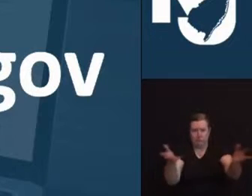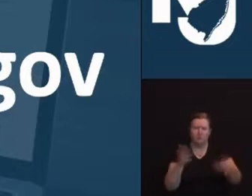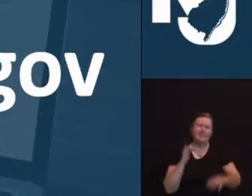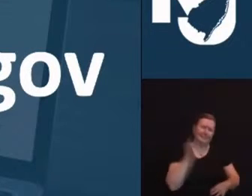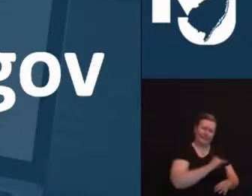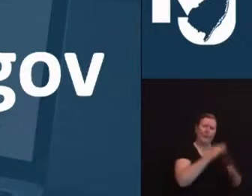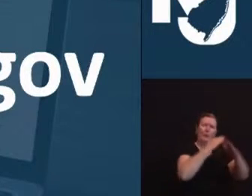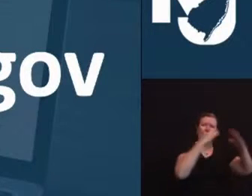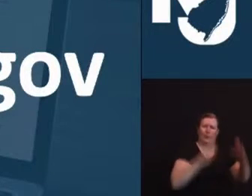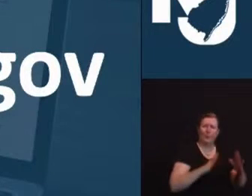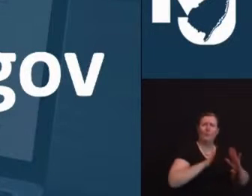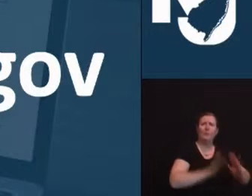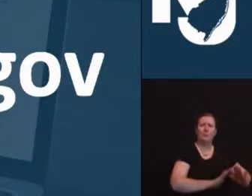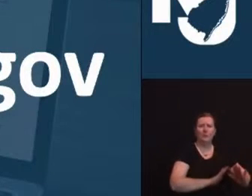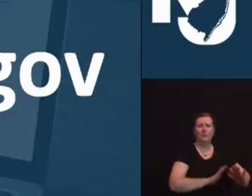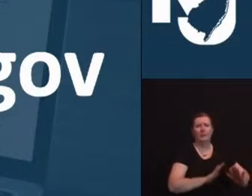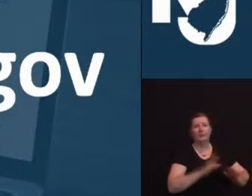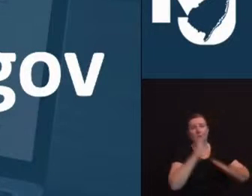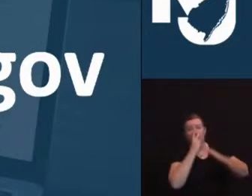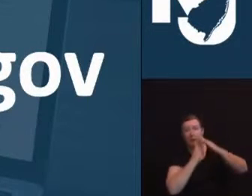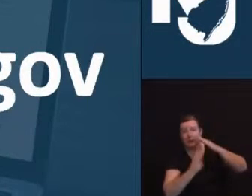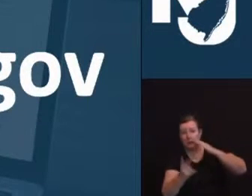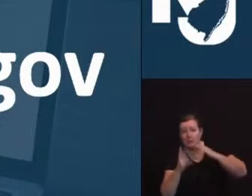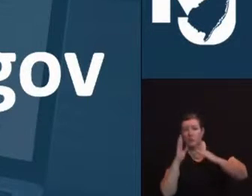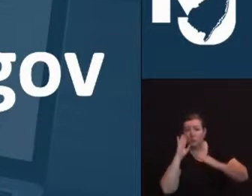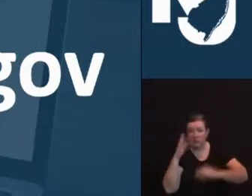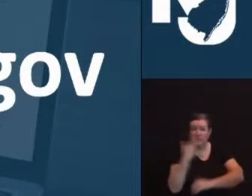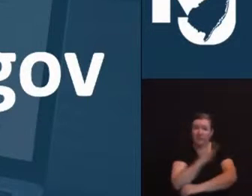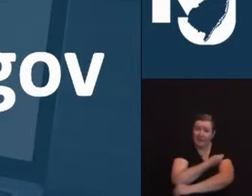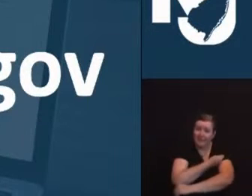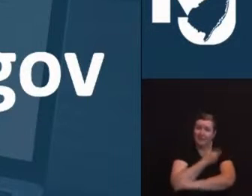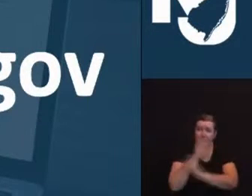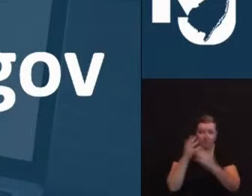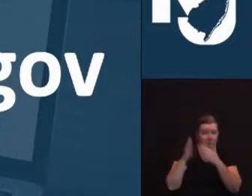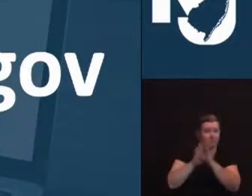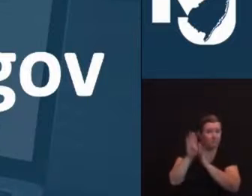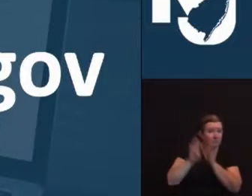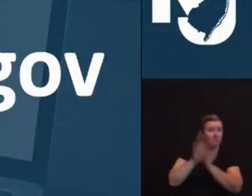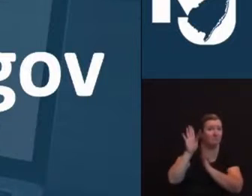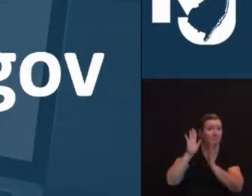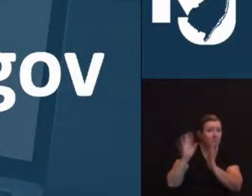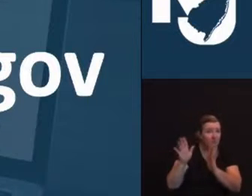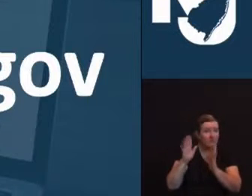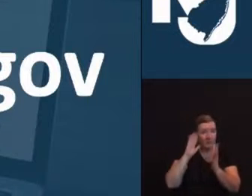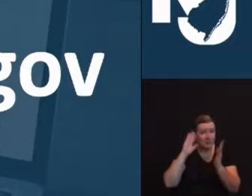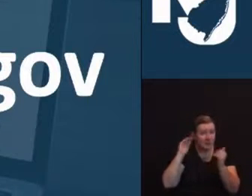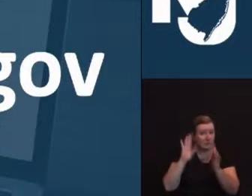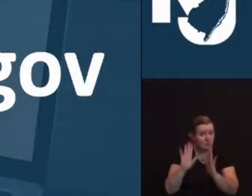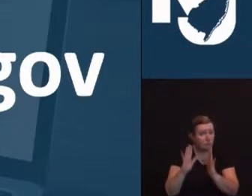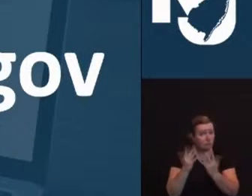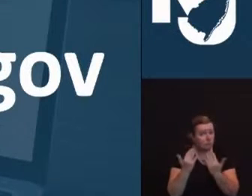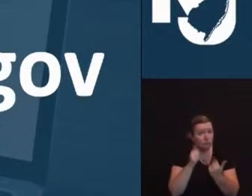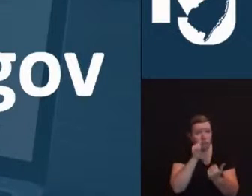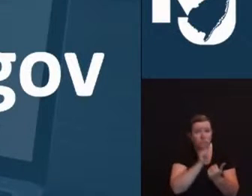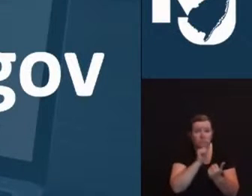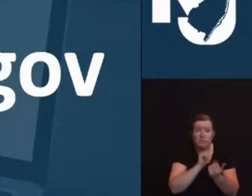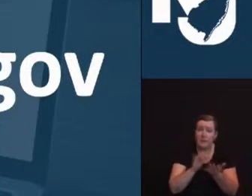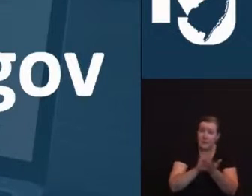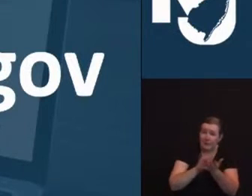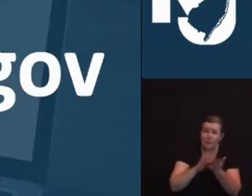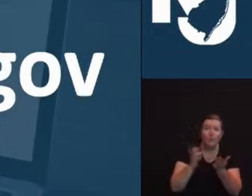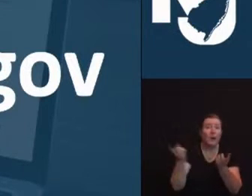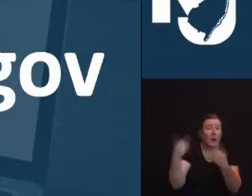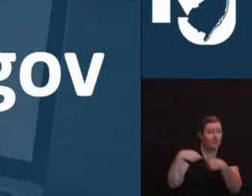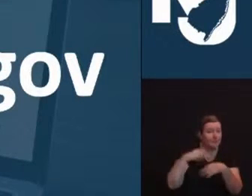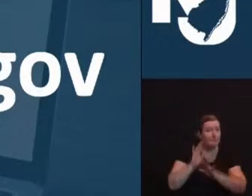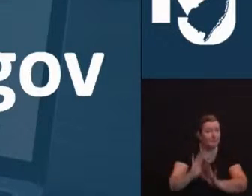days ahead. Vaccines are coming, I think sooner than we may have expected. I'm sure therapeutics will come. That's all great. Right now, it's